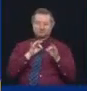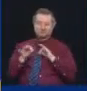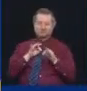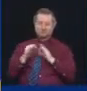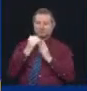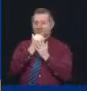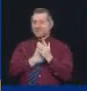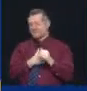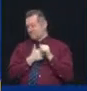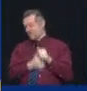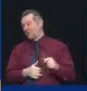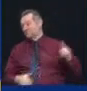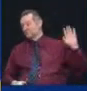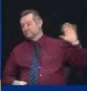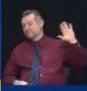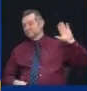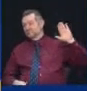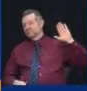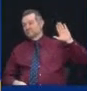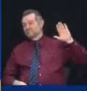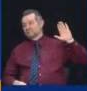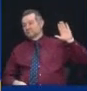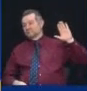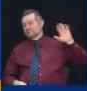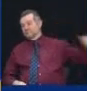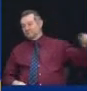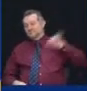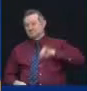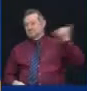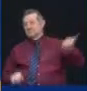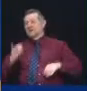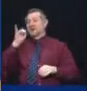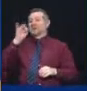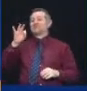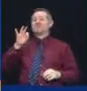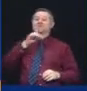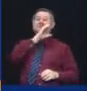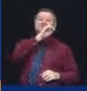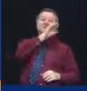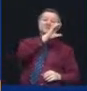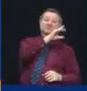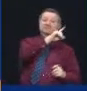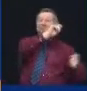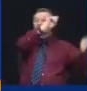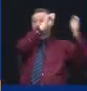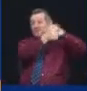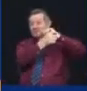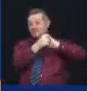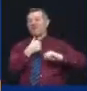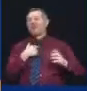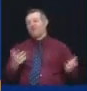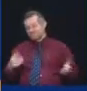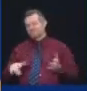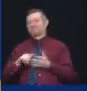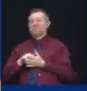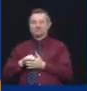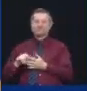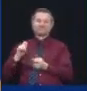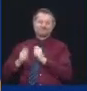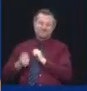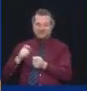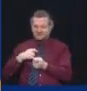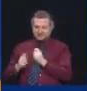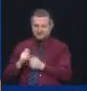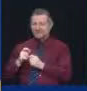We're now keeping that guidance. If the federal CDC changes, then we would reevaluate. But, you know,